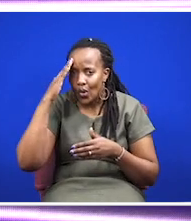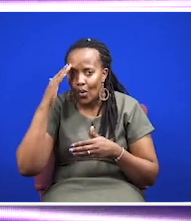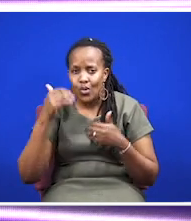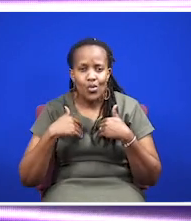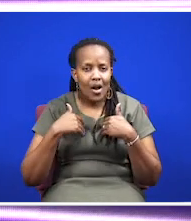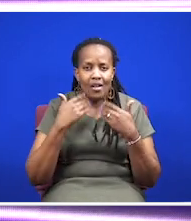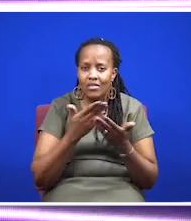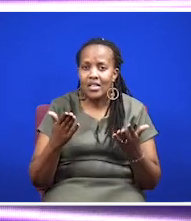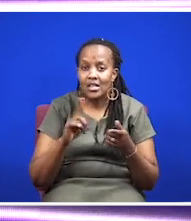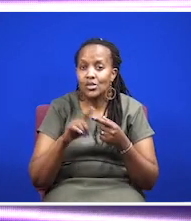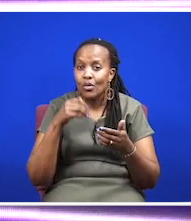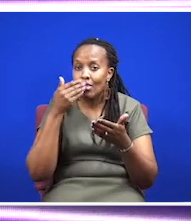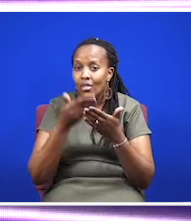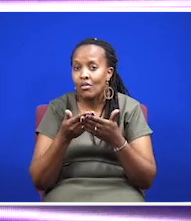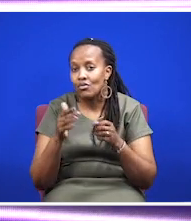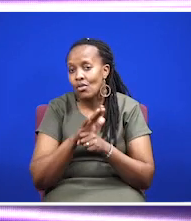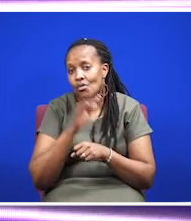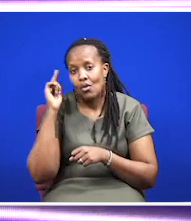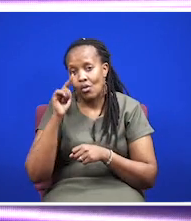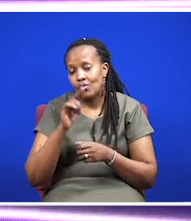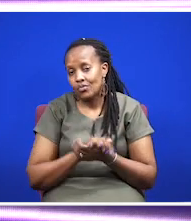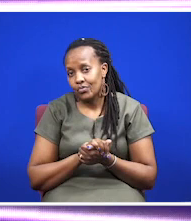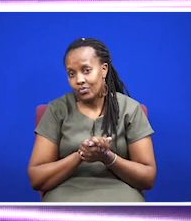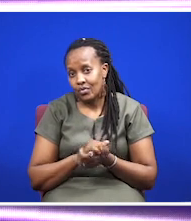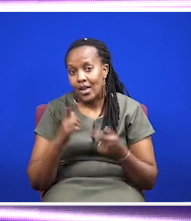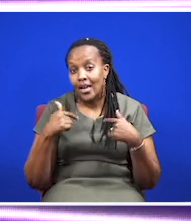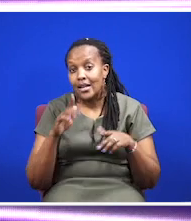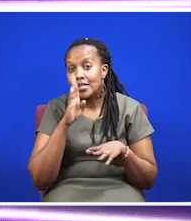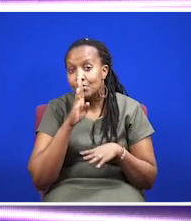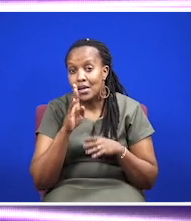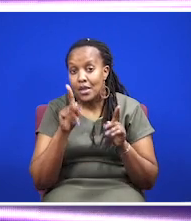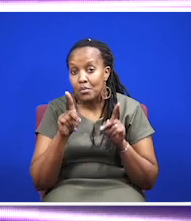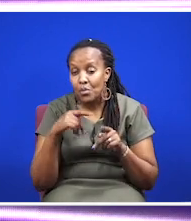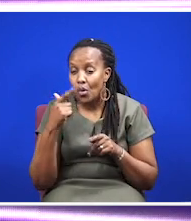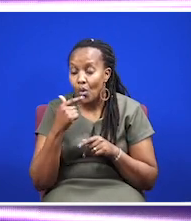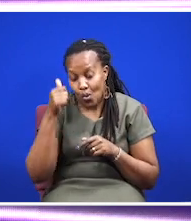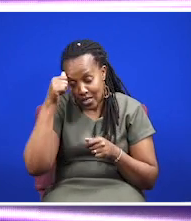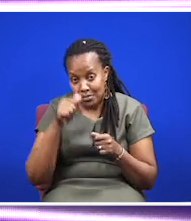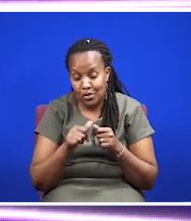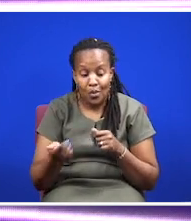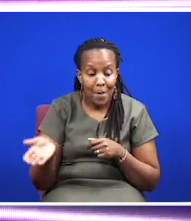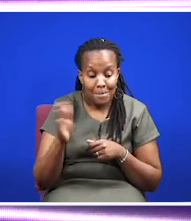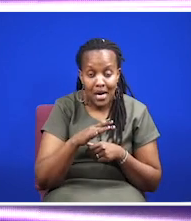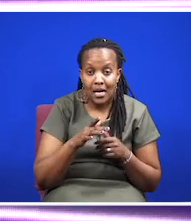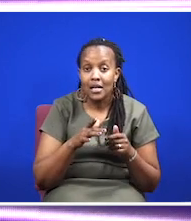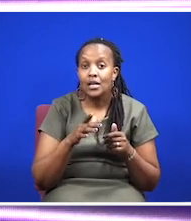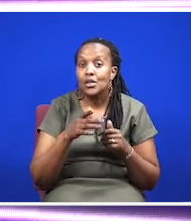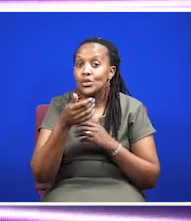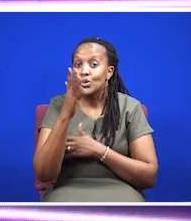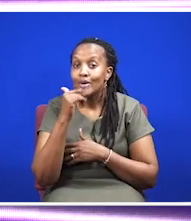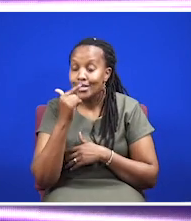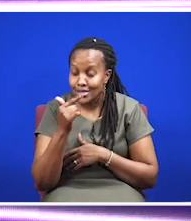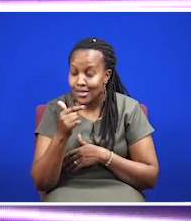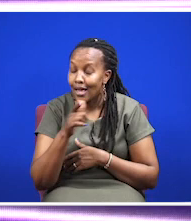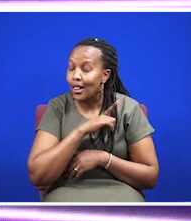to give thanks. Let us be those people that remember to come back to God and say, Lord, I am grateful. And